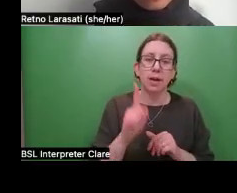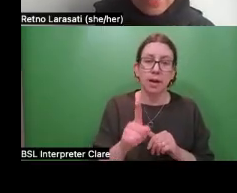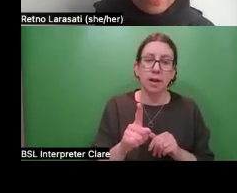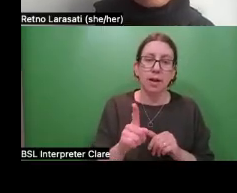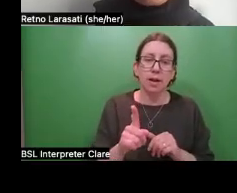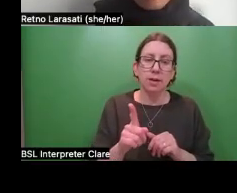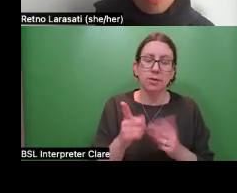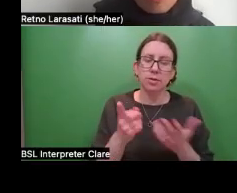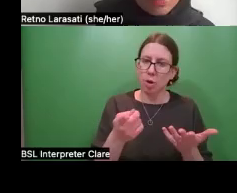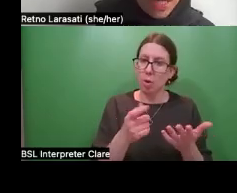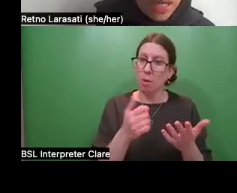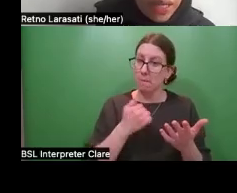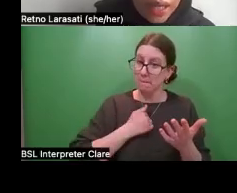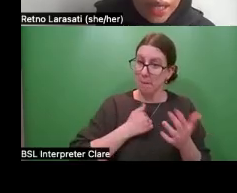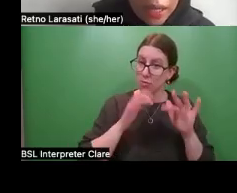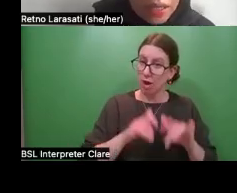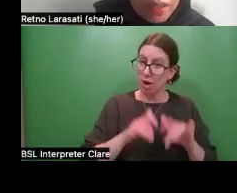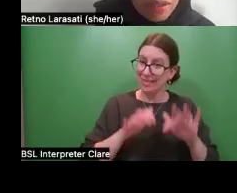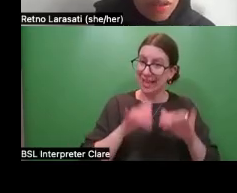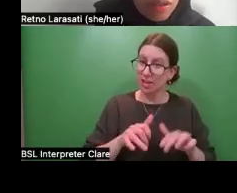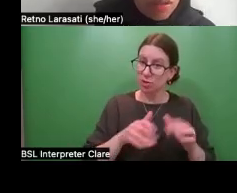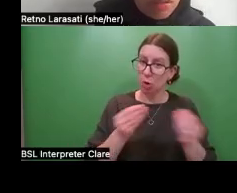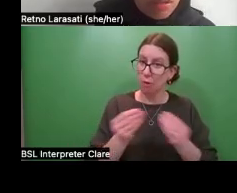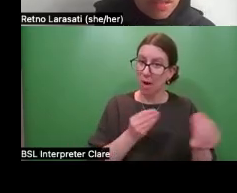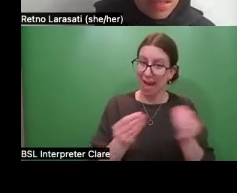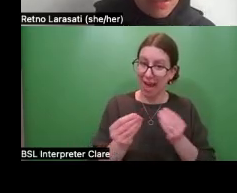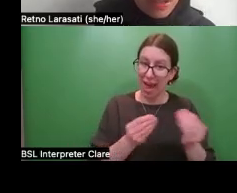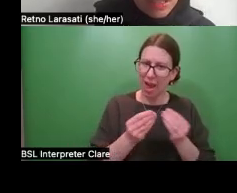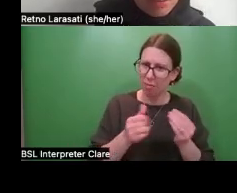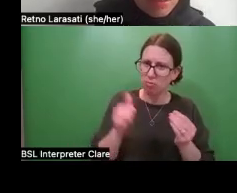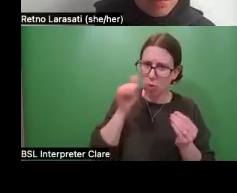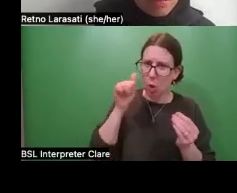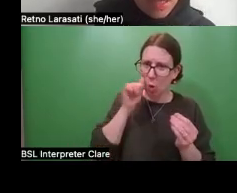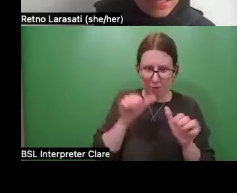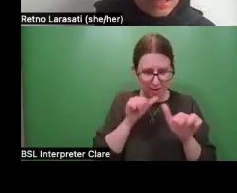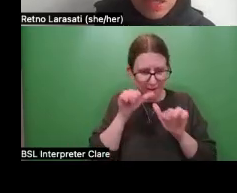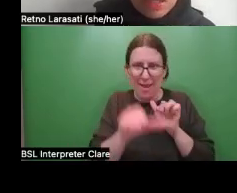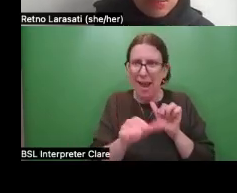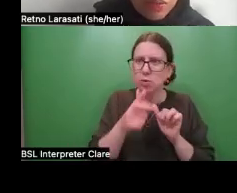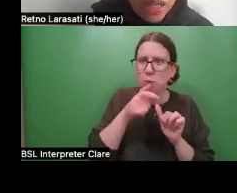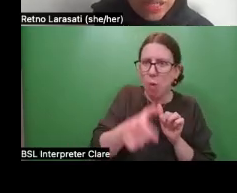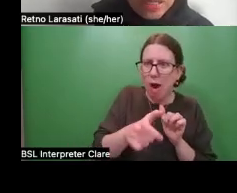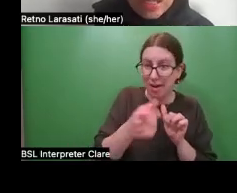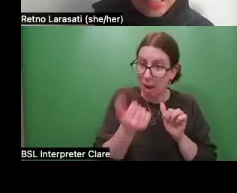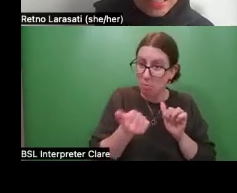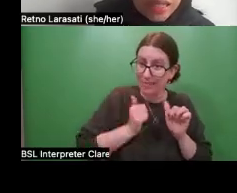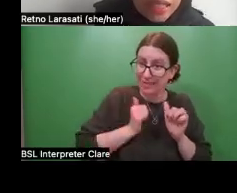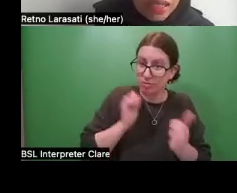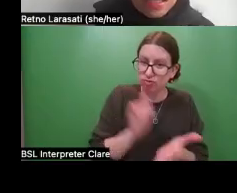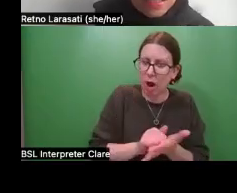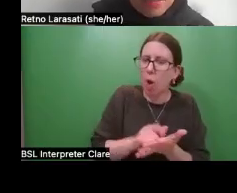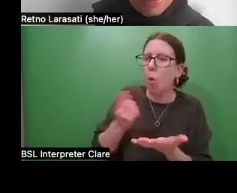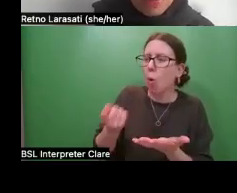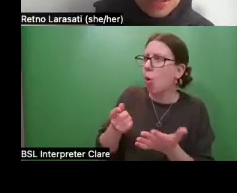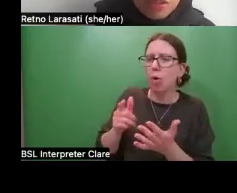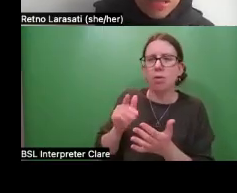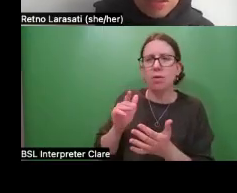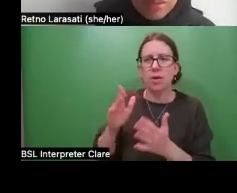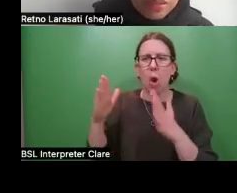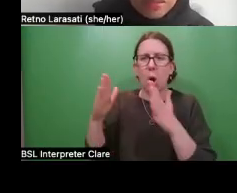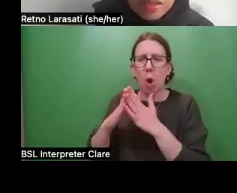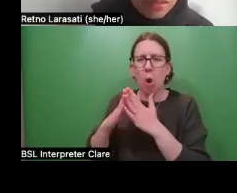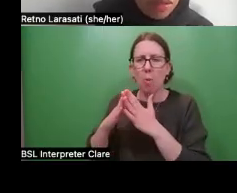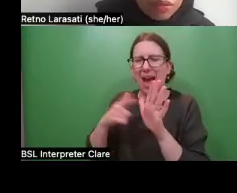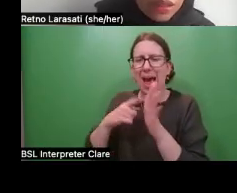next word, and it's always correct. And like, for example, my smart home device, like Alexa, responding to